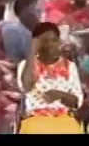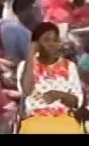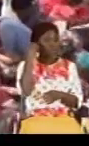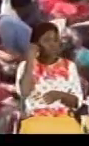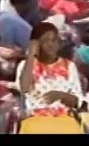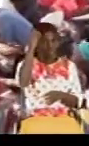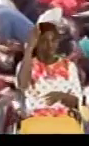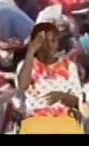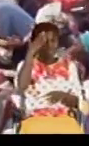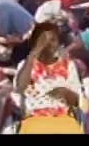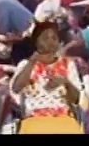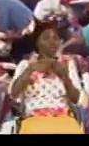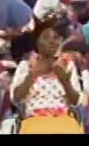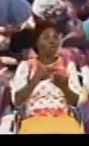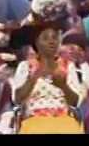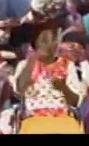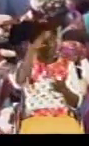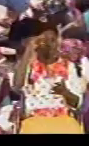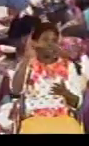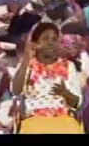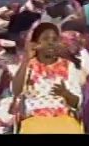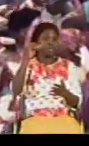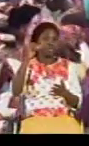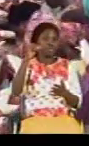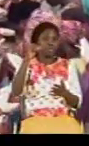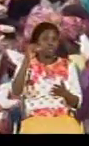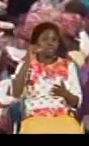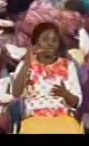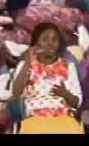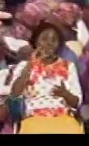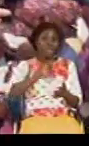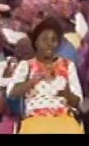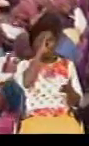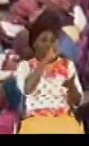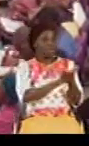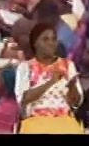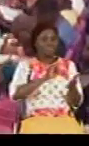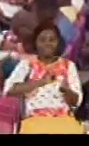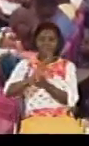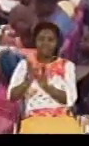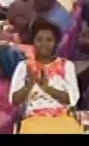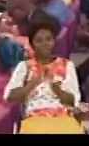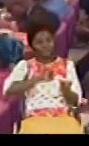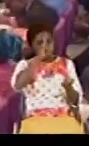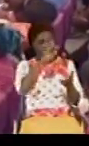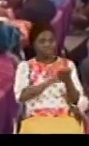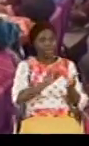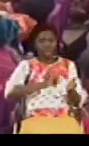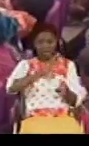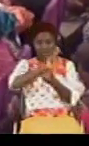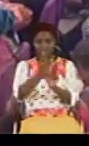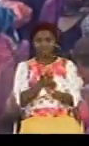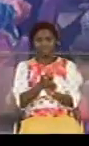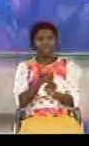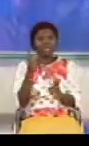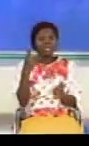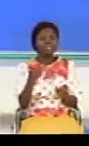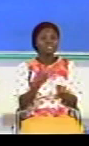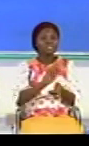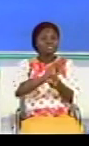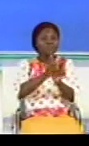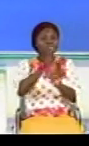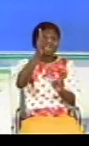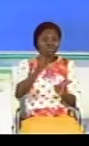I believe, I believe. I repent, I repent. The repentance must be genuine from the depth of your heart. And